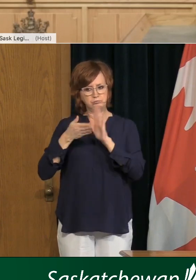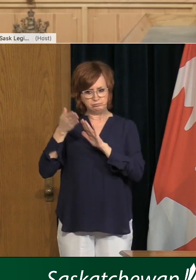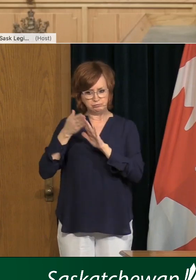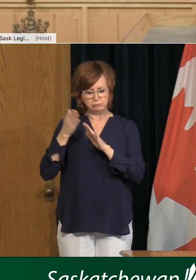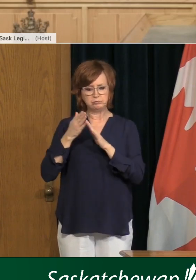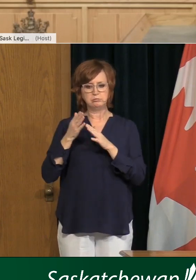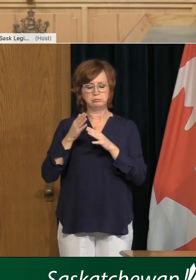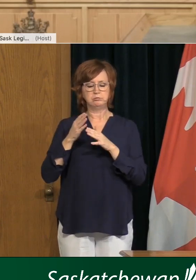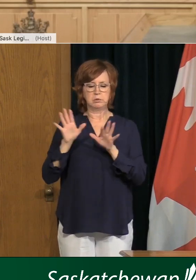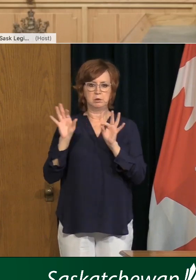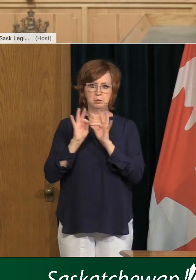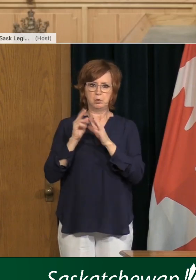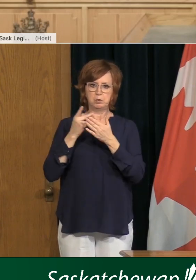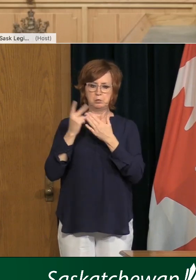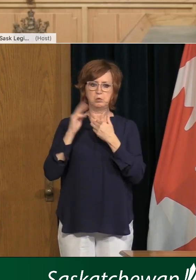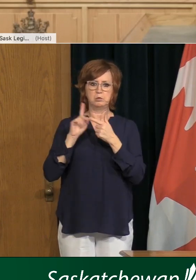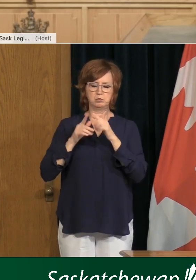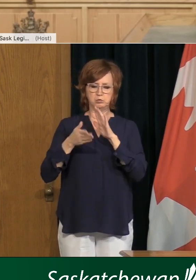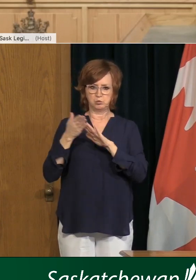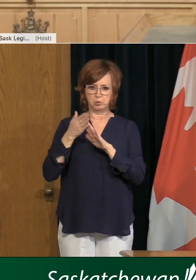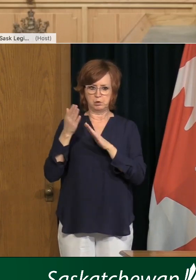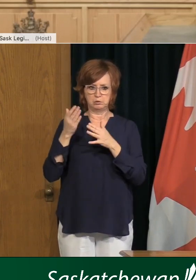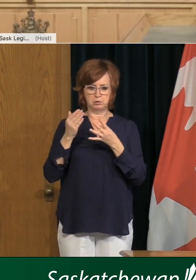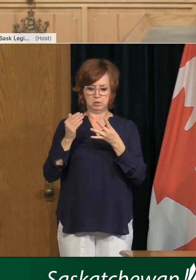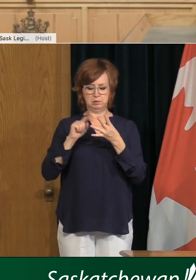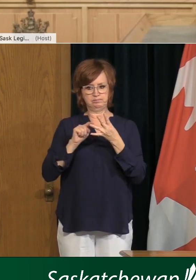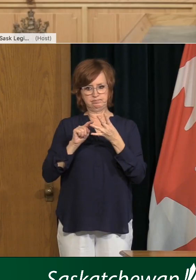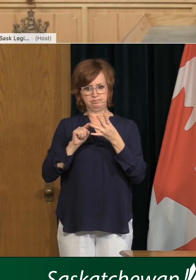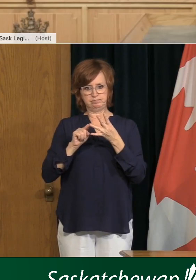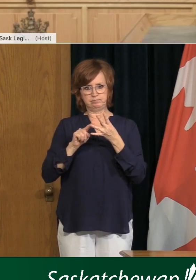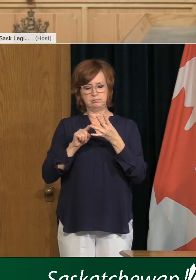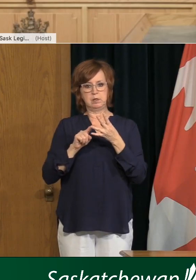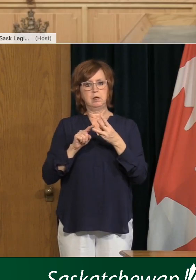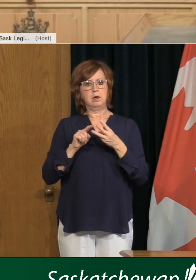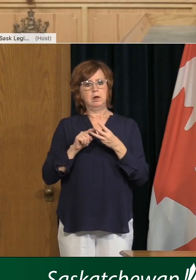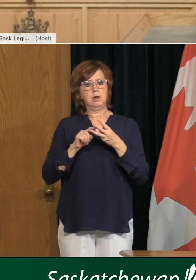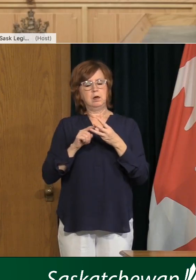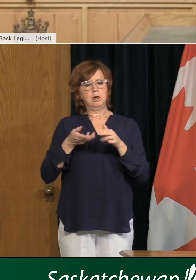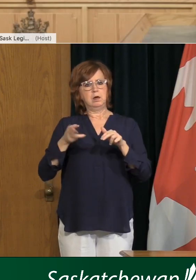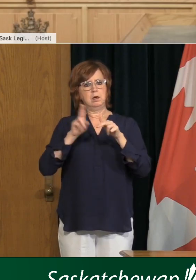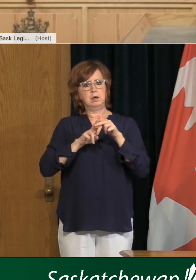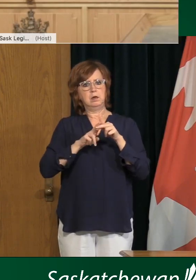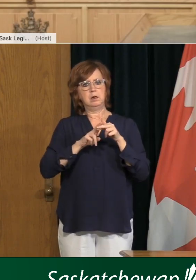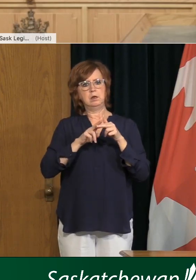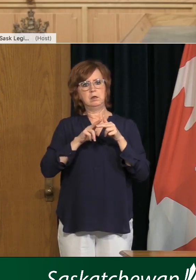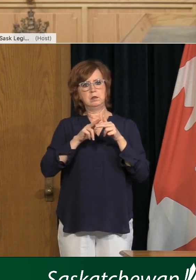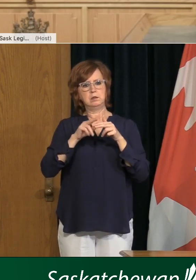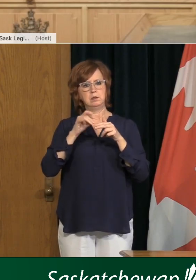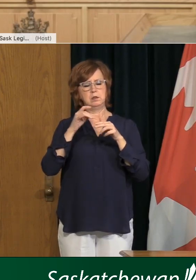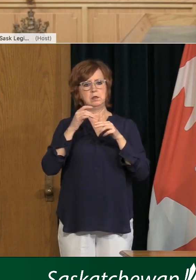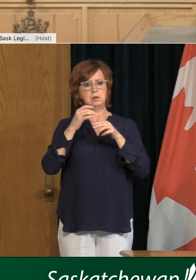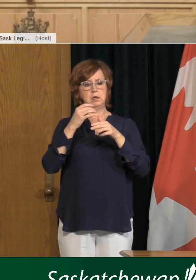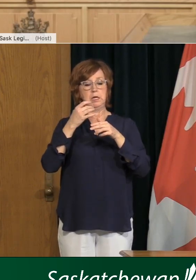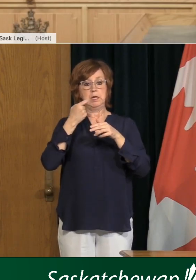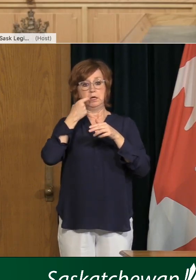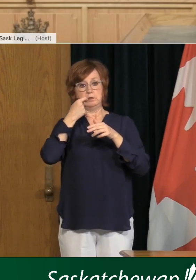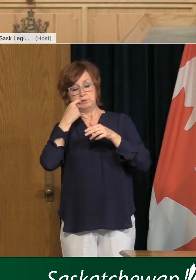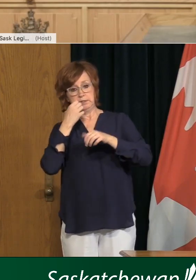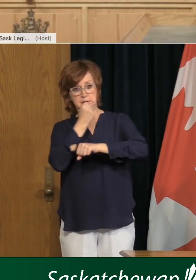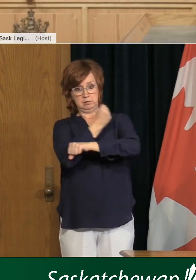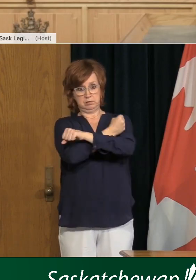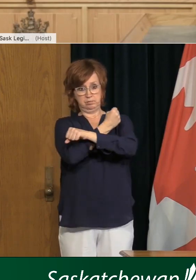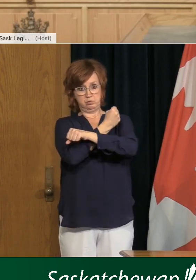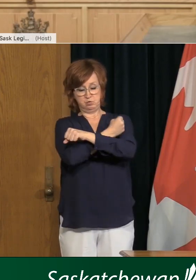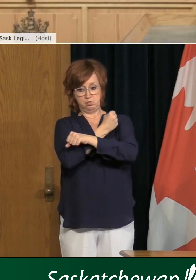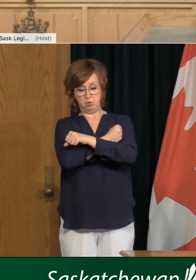health programs. There will also be in phase 3 an increase in opioid agonist therapy services, as